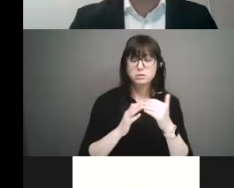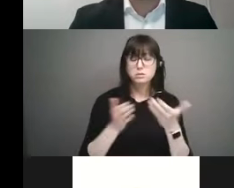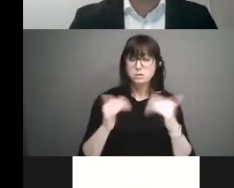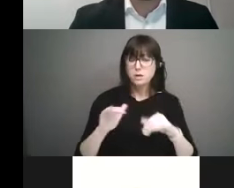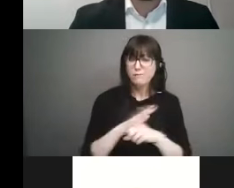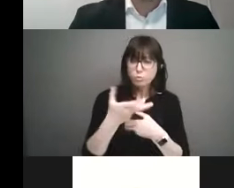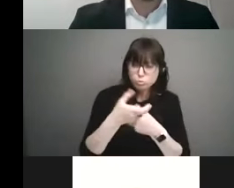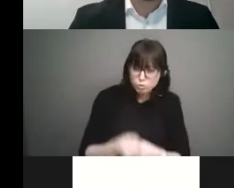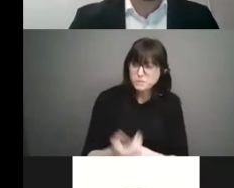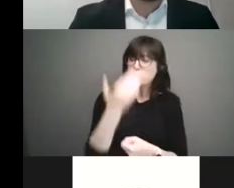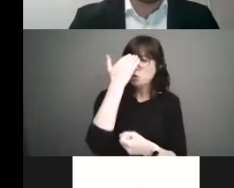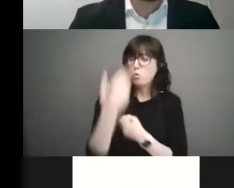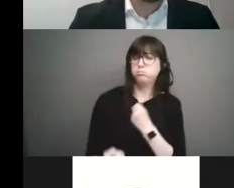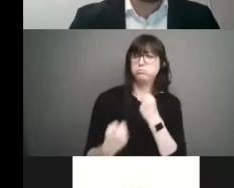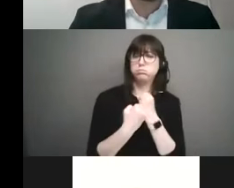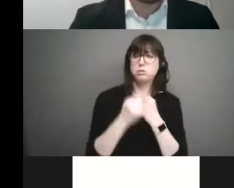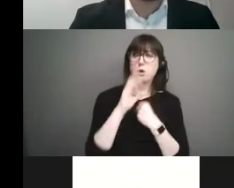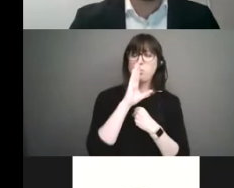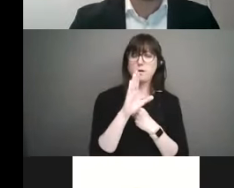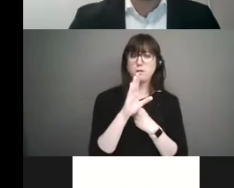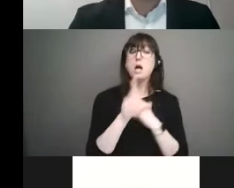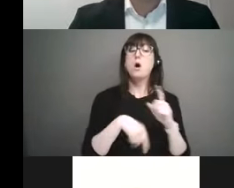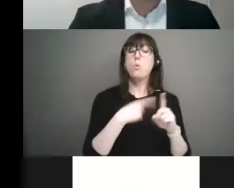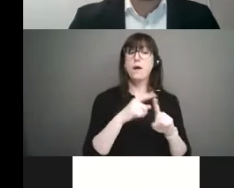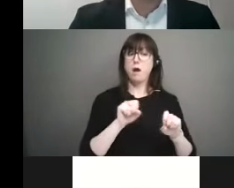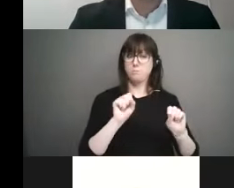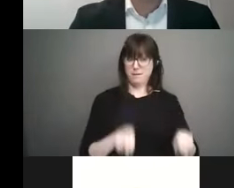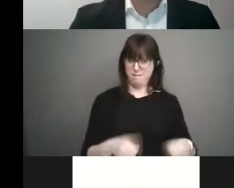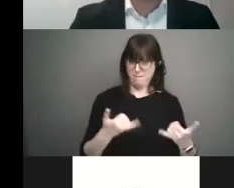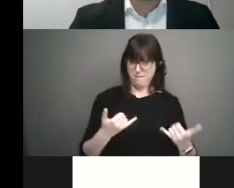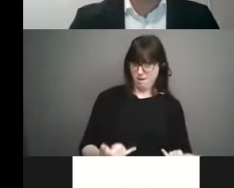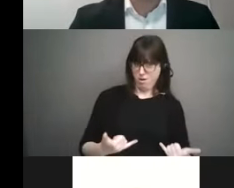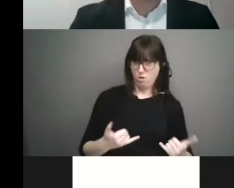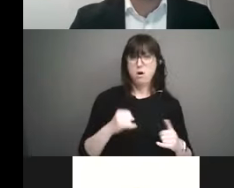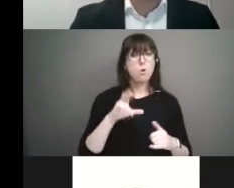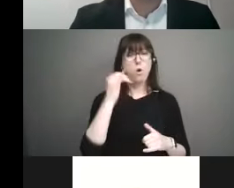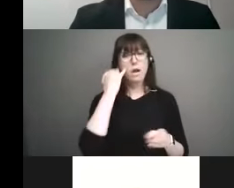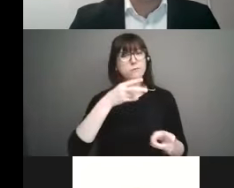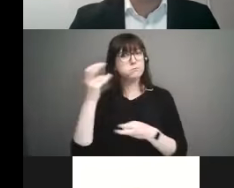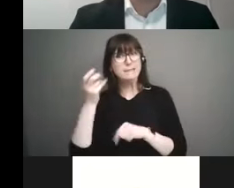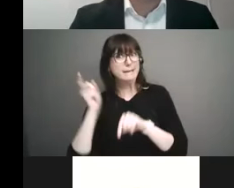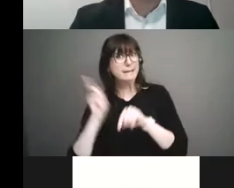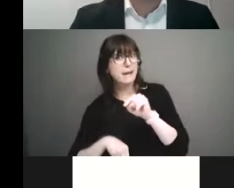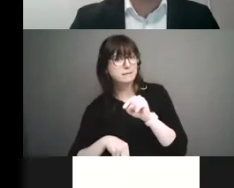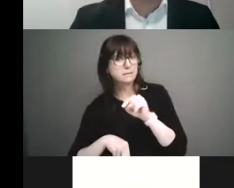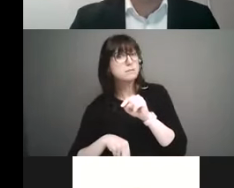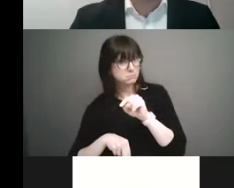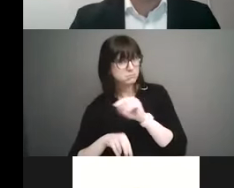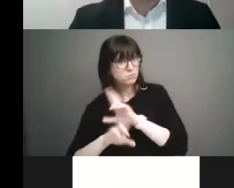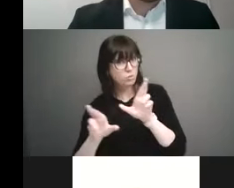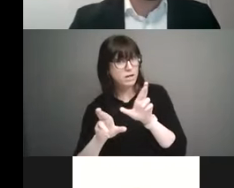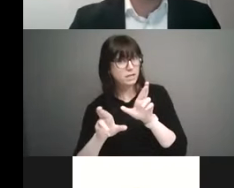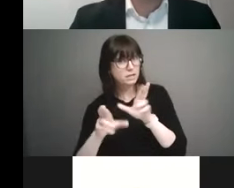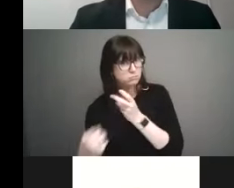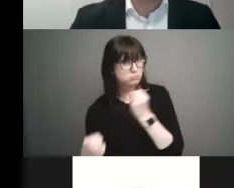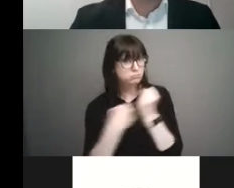best interests, not only while you are capable, but also when you lose your capacity? Will they be able to step into your shoes